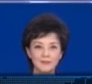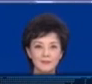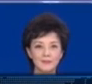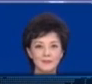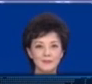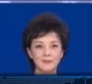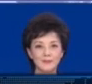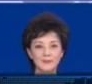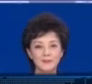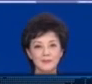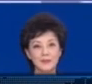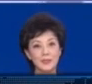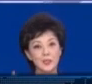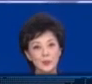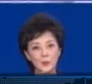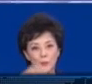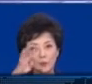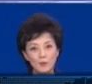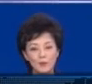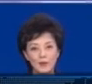interest in the role of TCN.